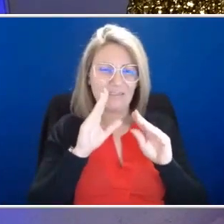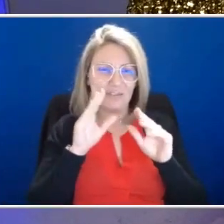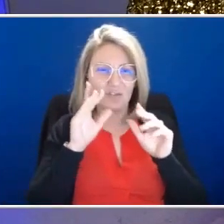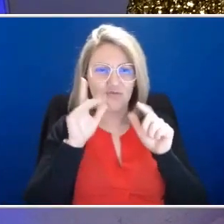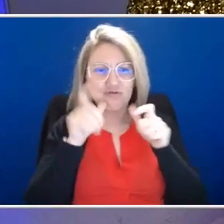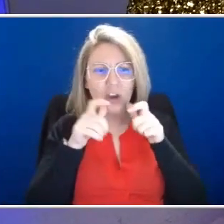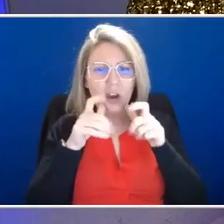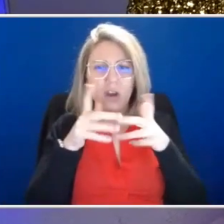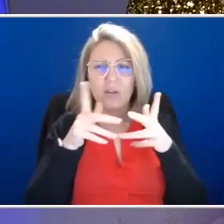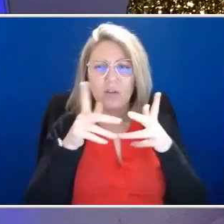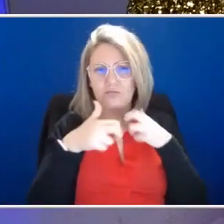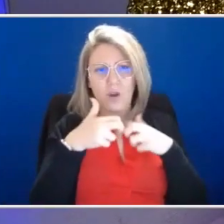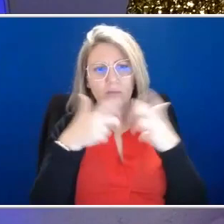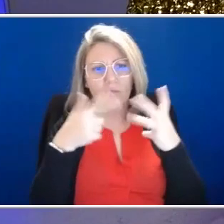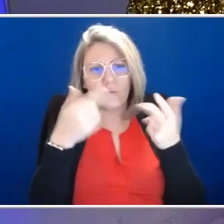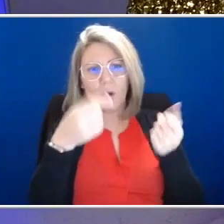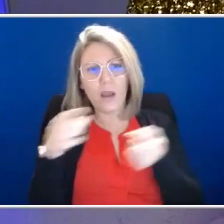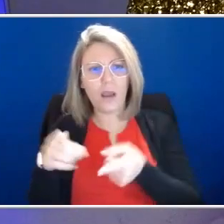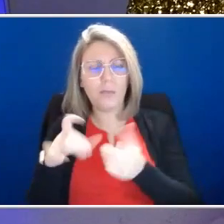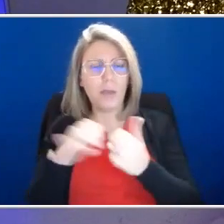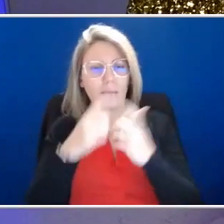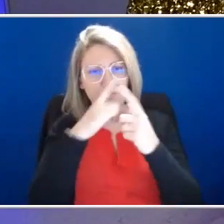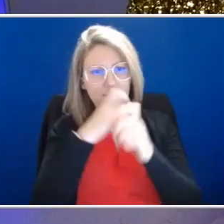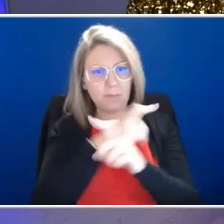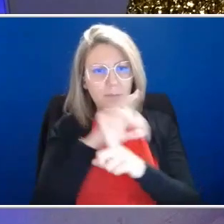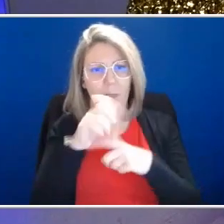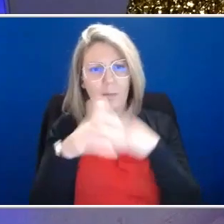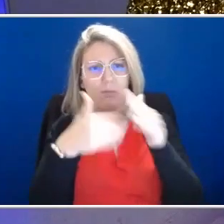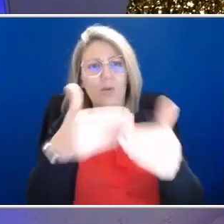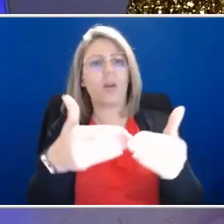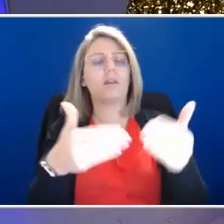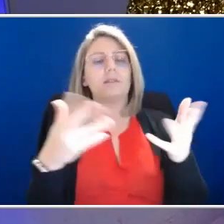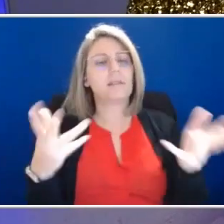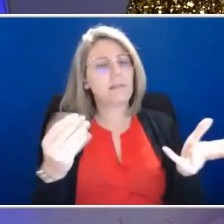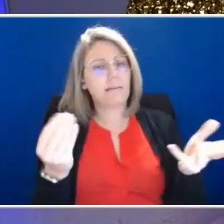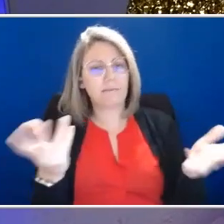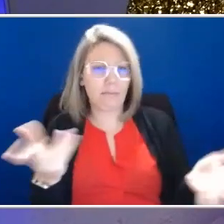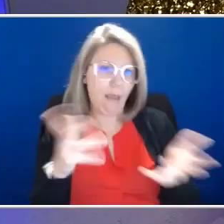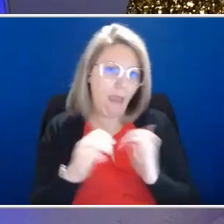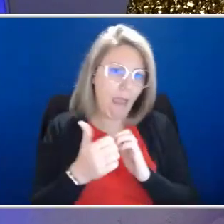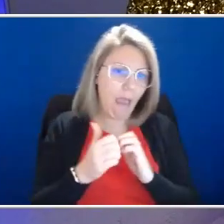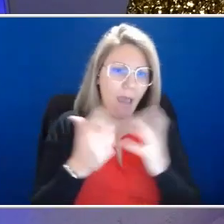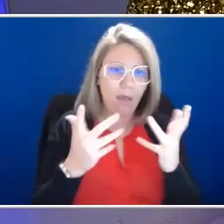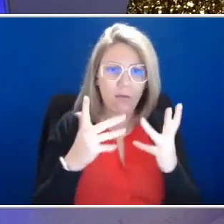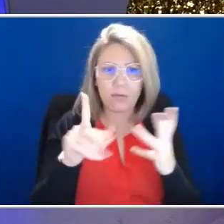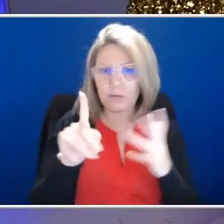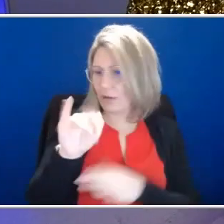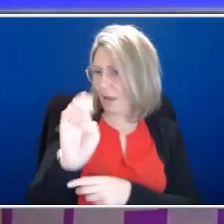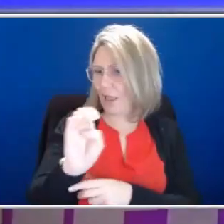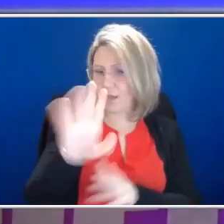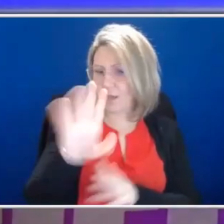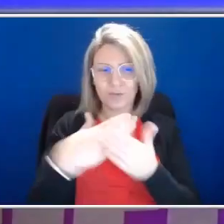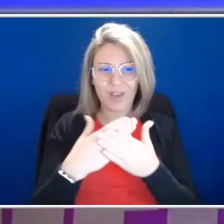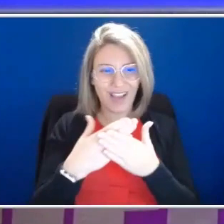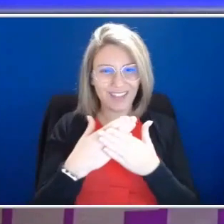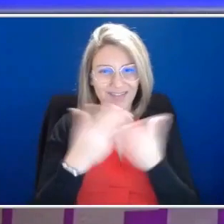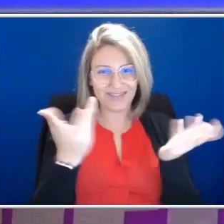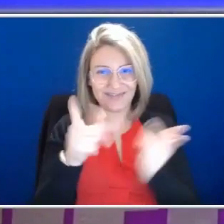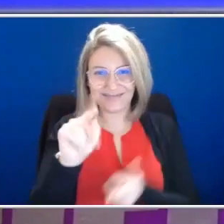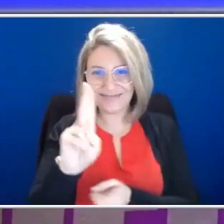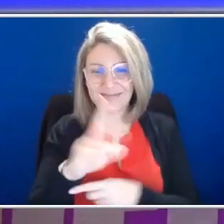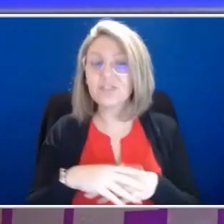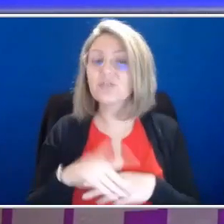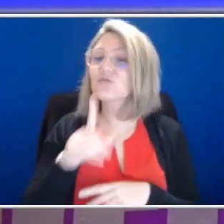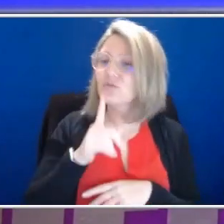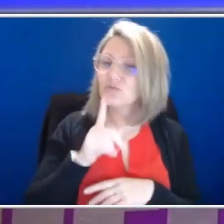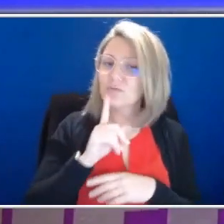us through how complicated of a process that was and how Kyle came to be with you? Sure. So, you know,